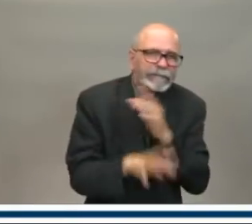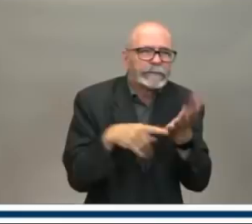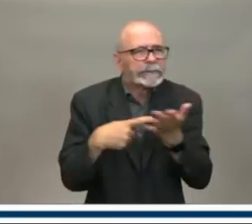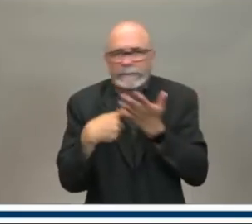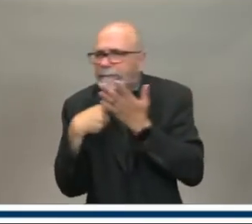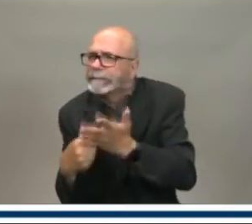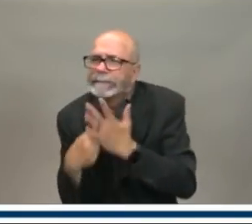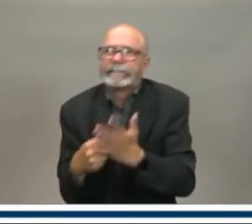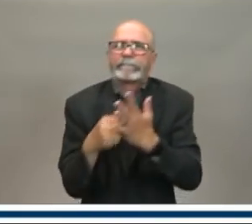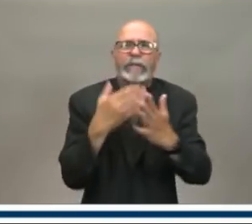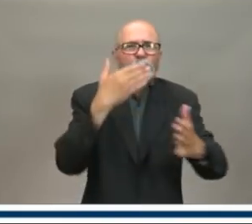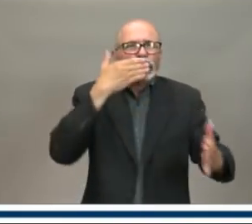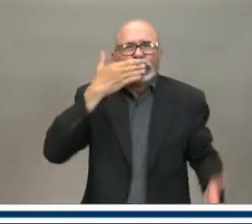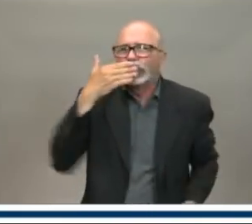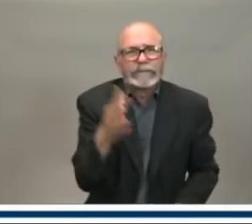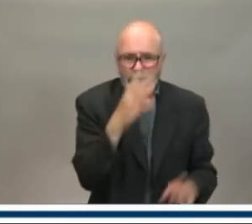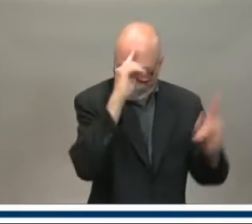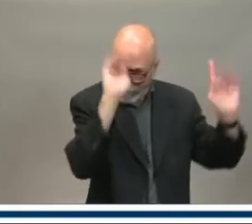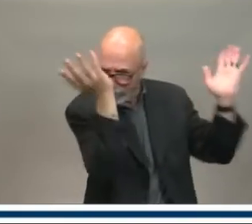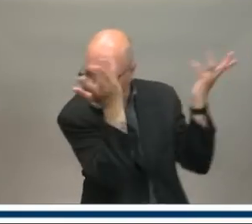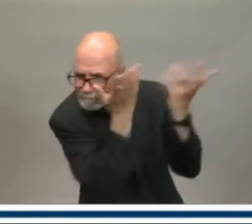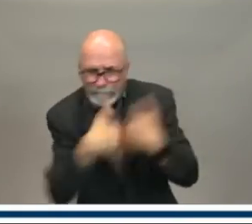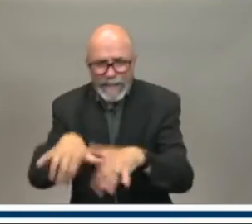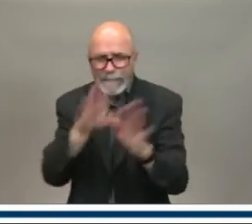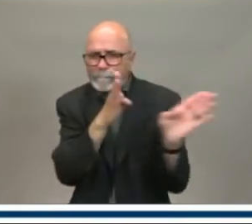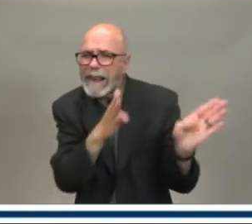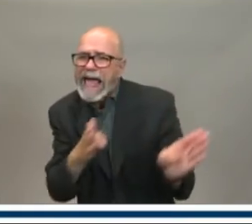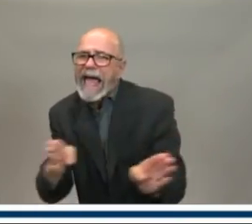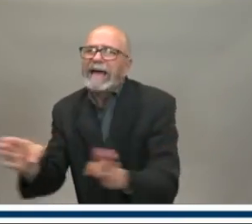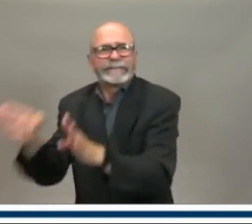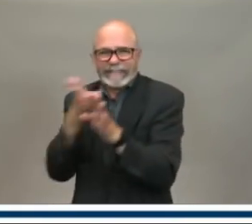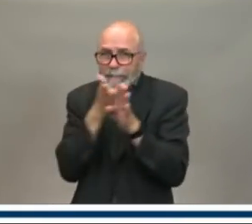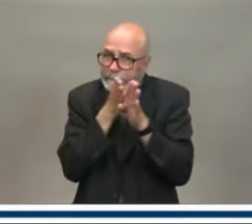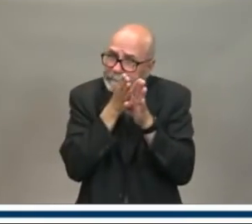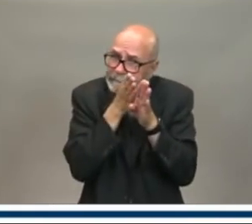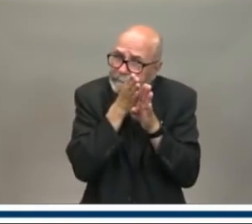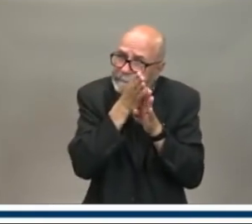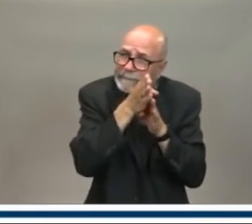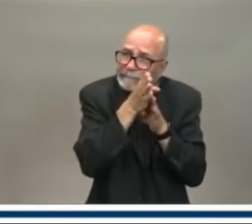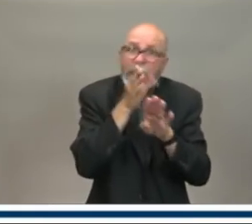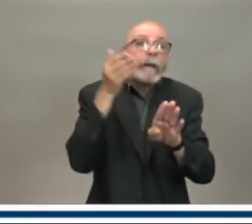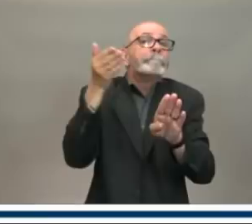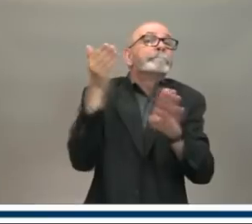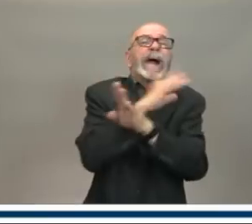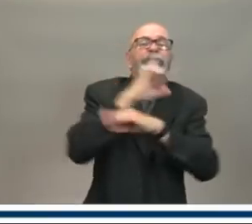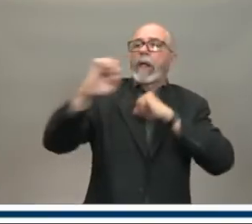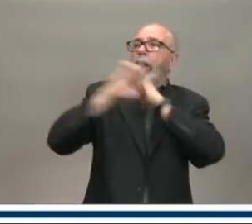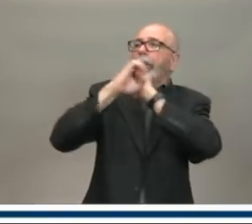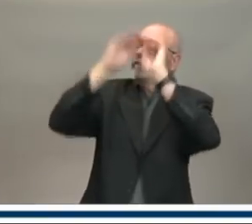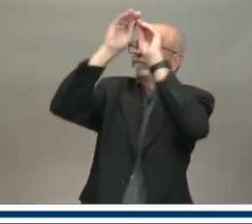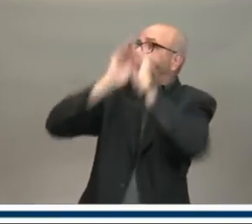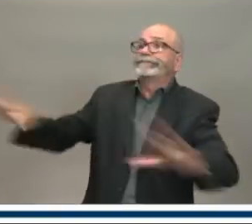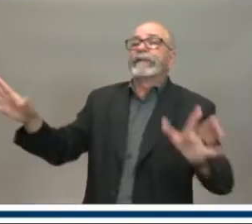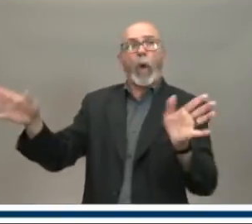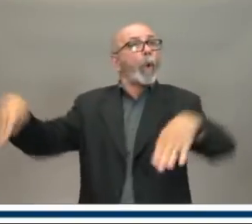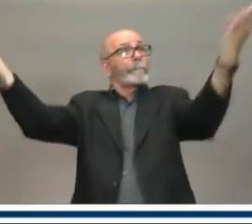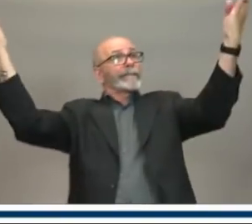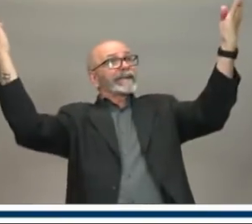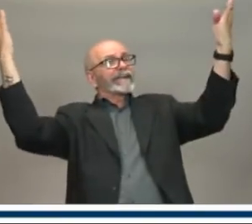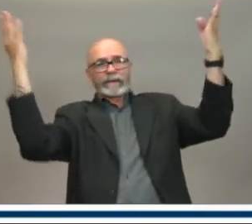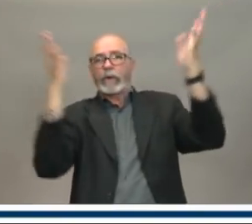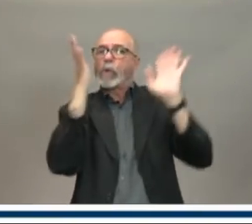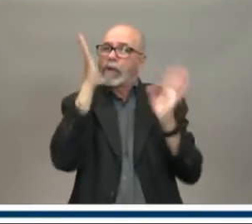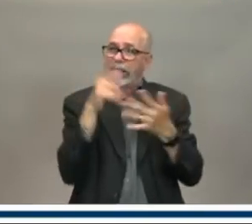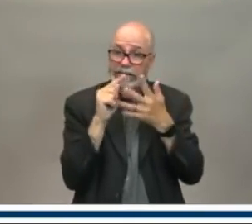plans for reopening before we actually make announcements. And so it's putting all those three pieces together, and that's my